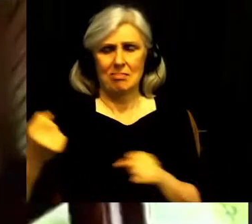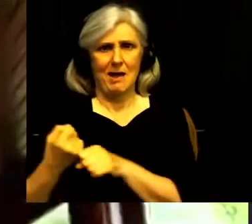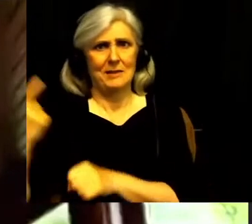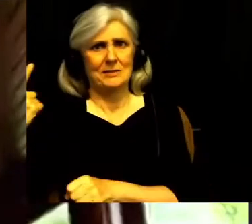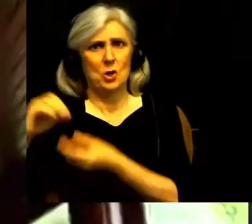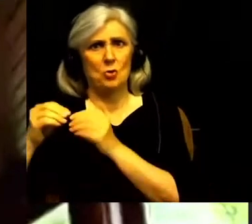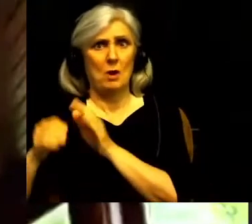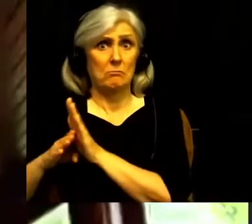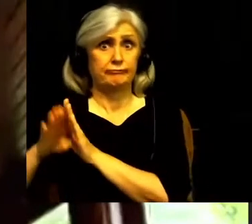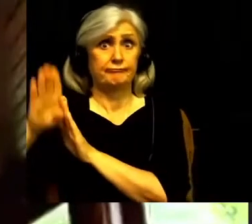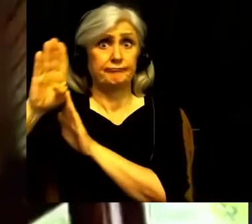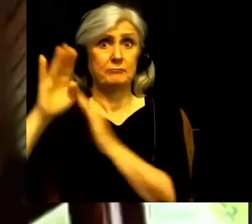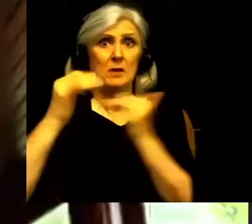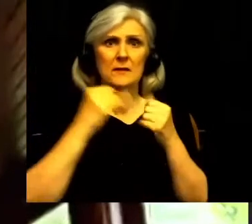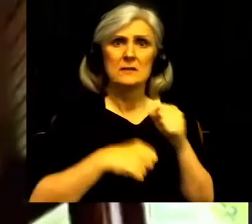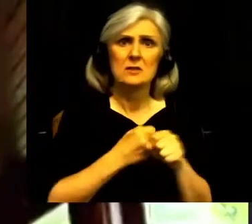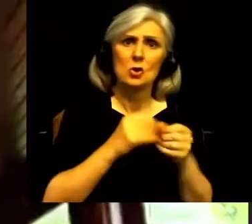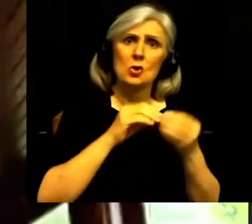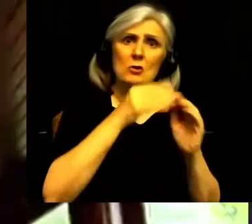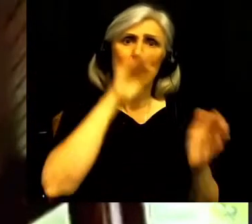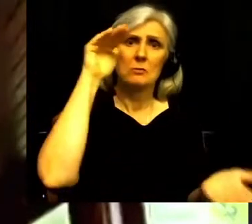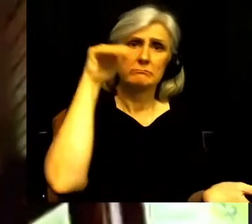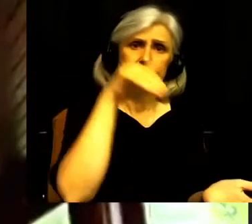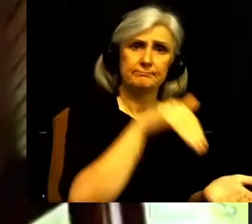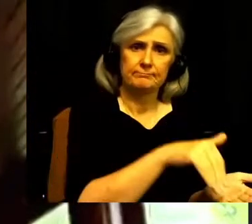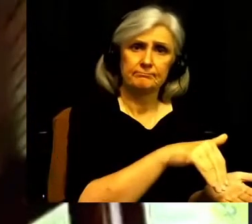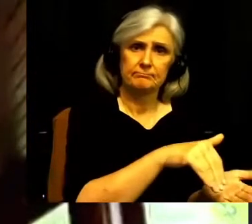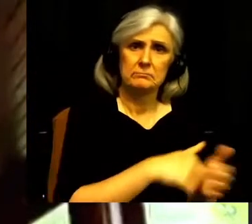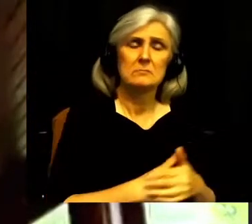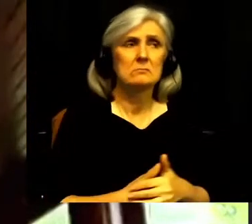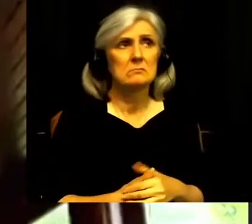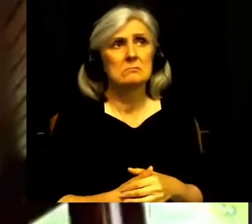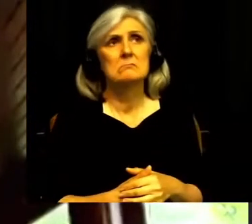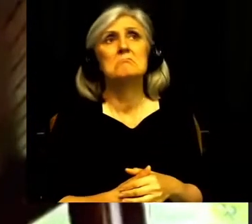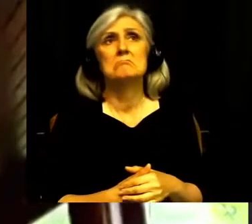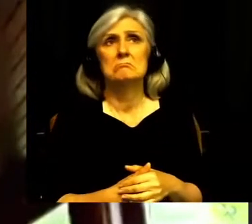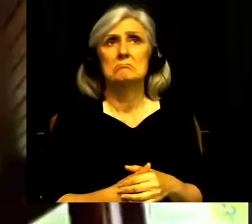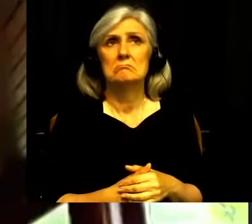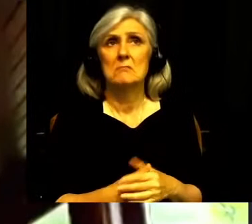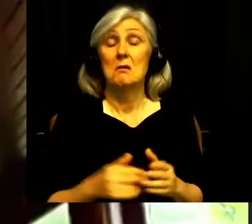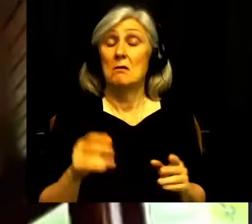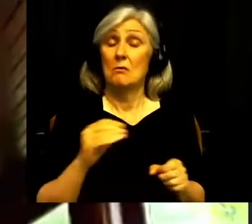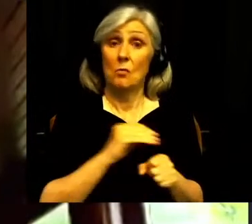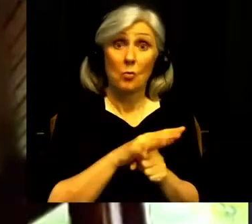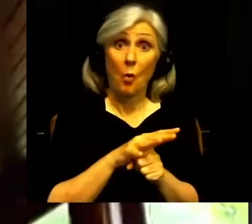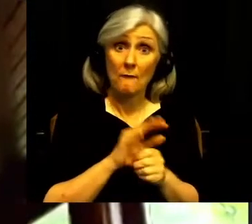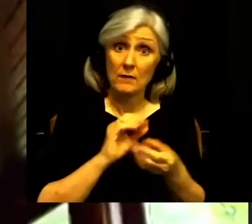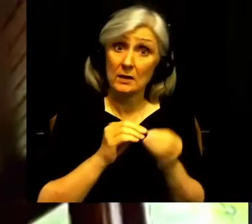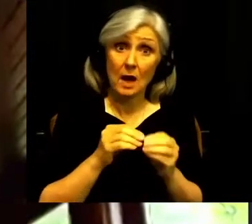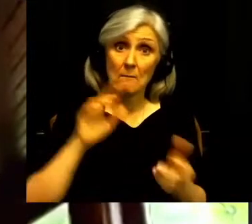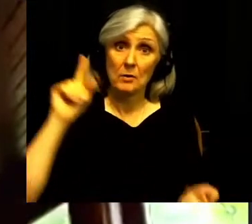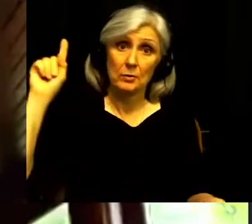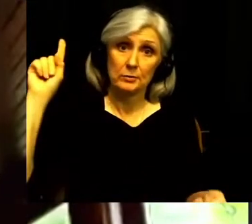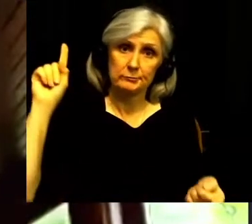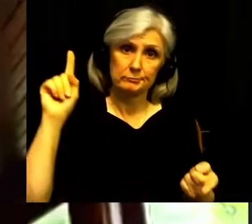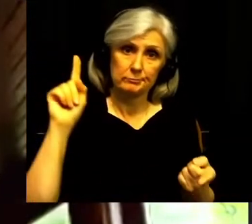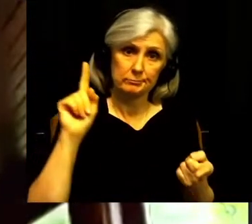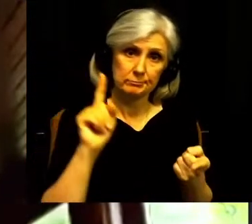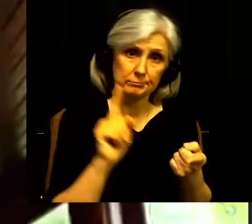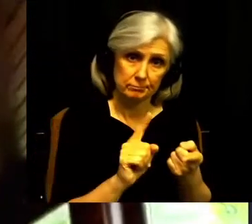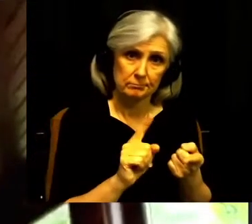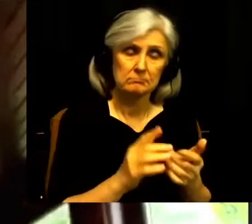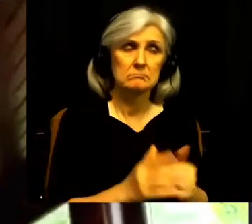The disease circulating in the communities is lower. I think people have gotten the message about